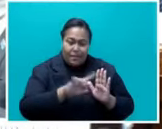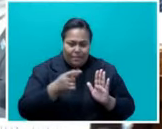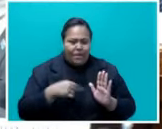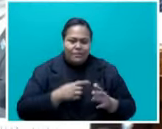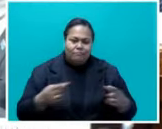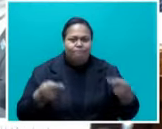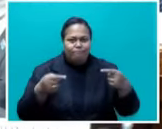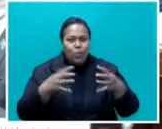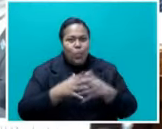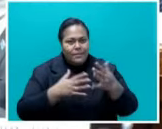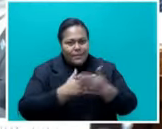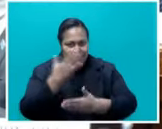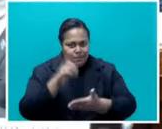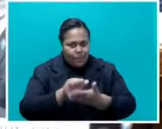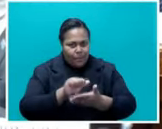Thank you.